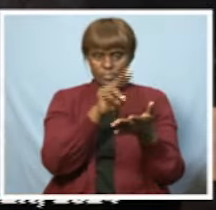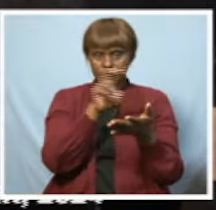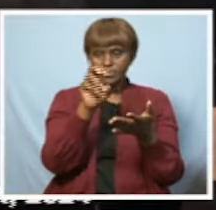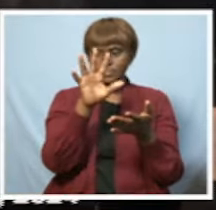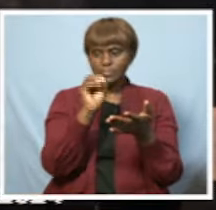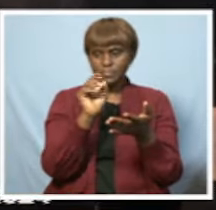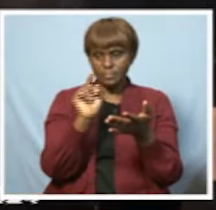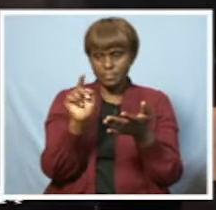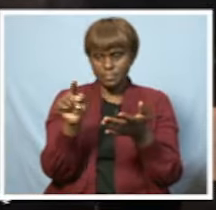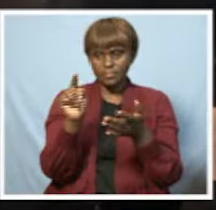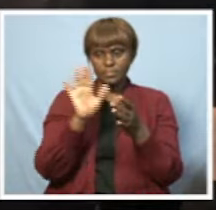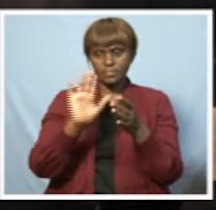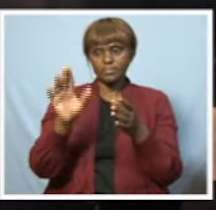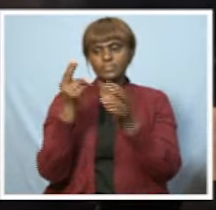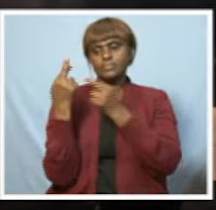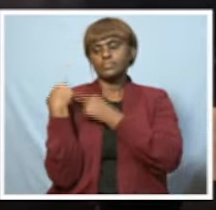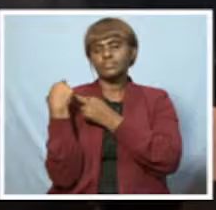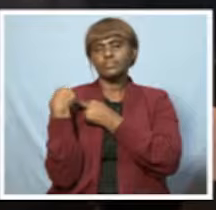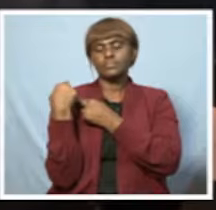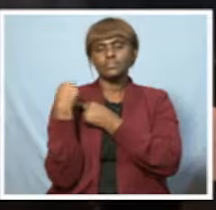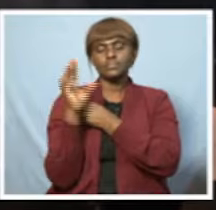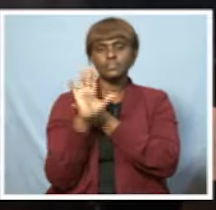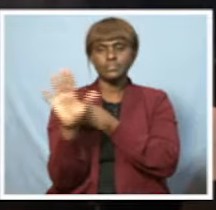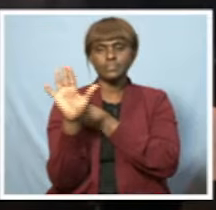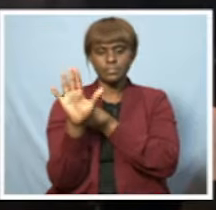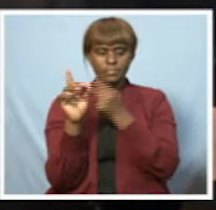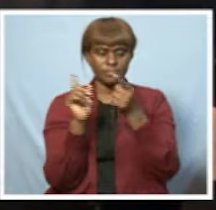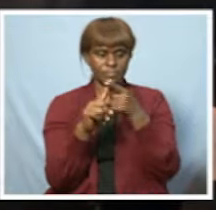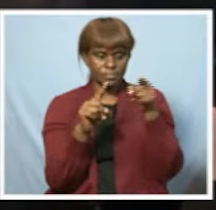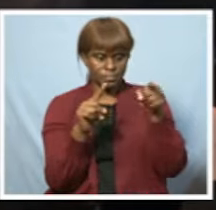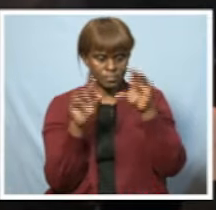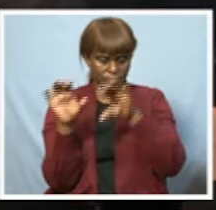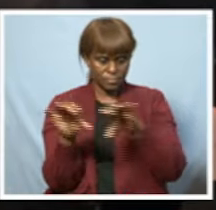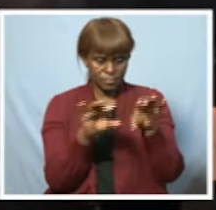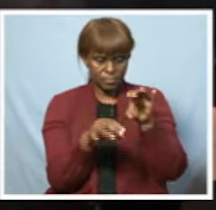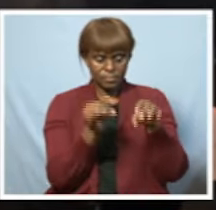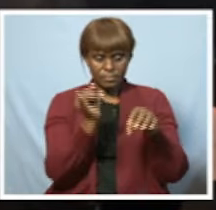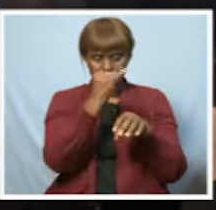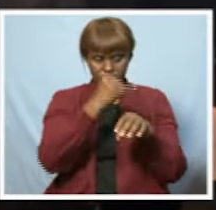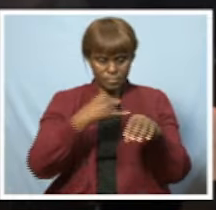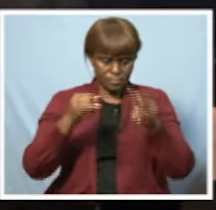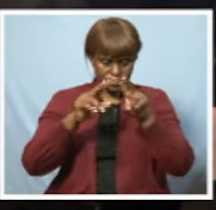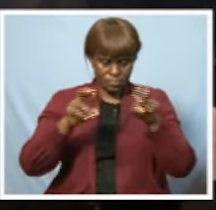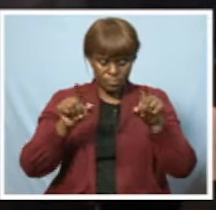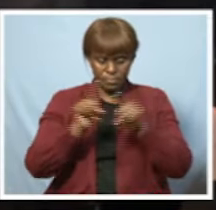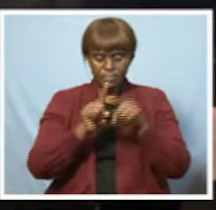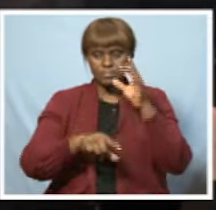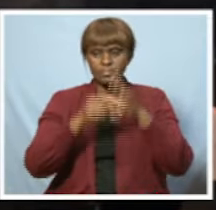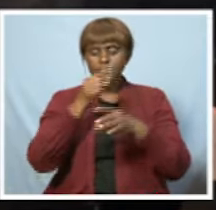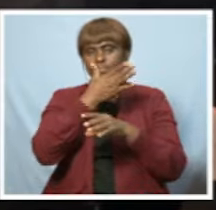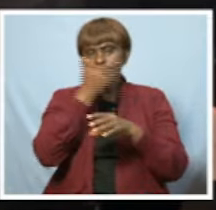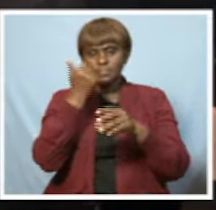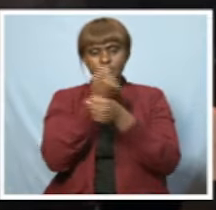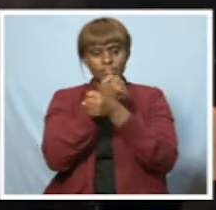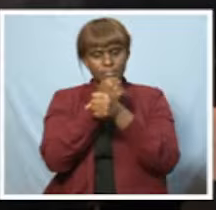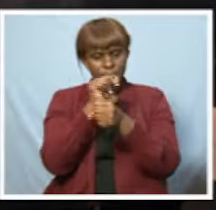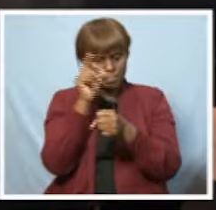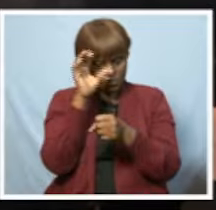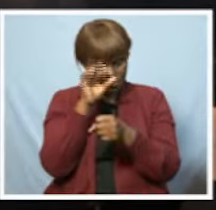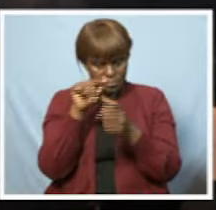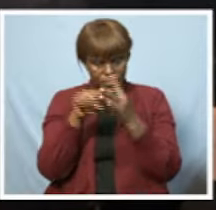So that was a contractor's responsibility to do geophysical investigation and find the best source for